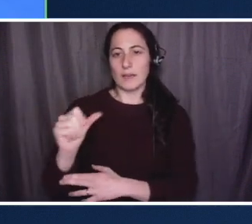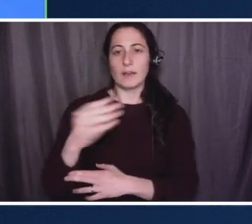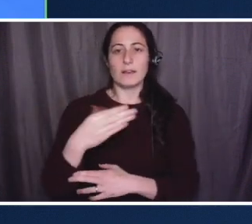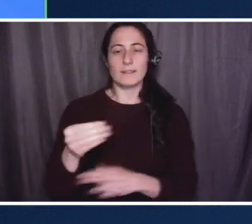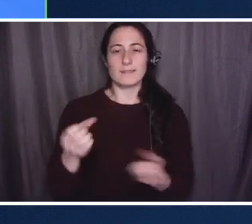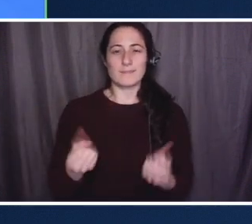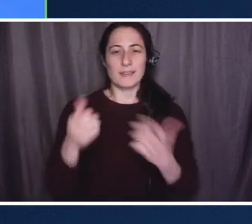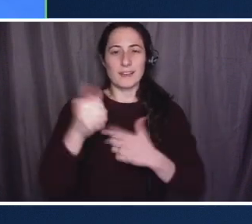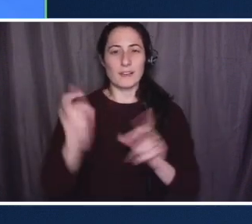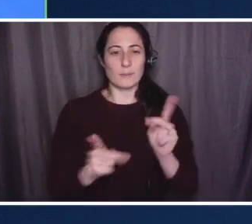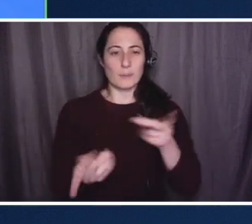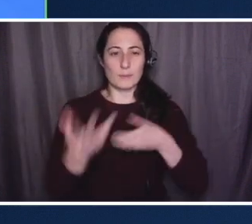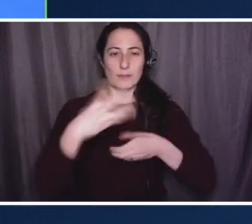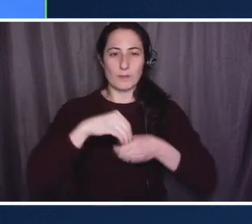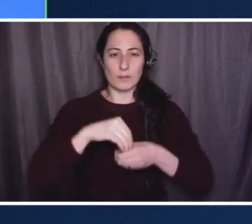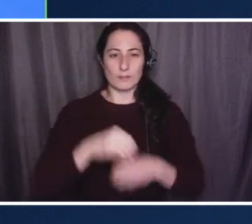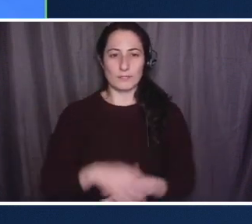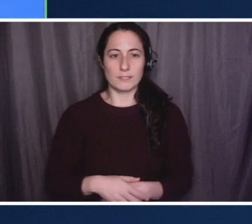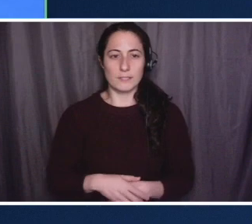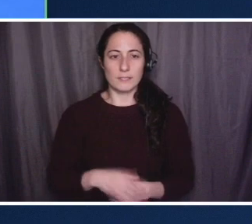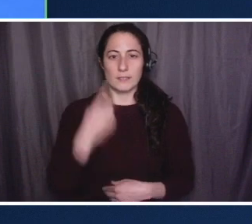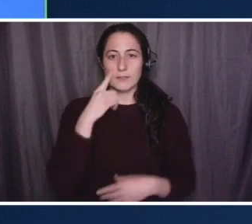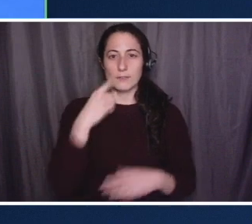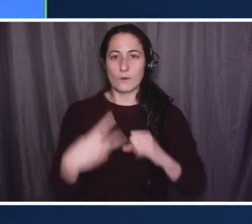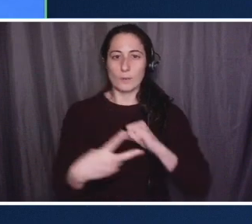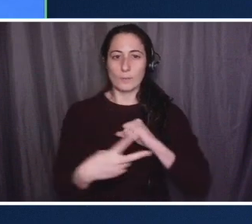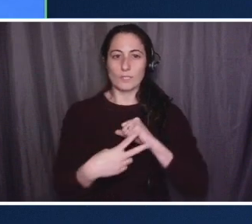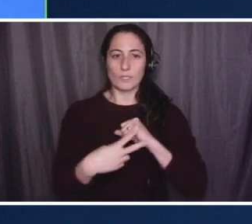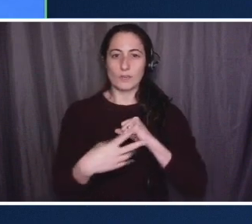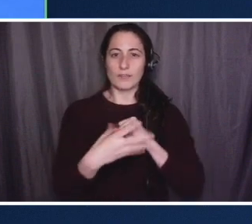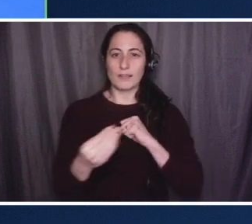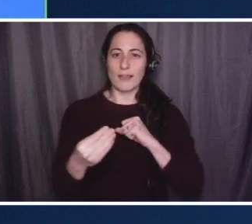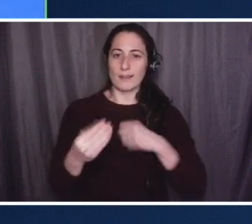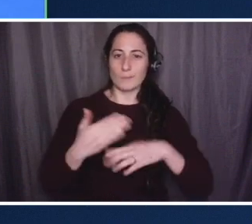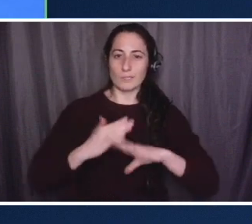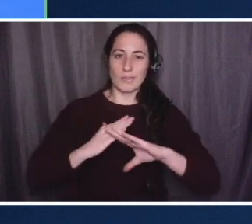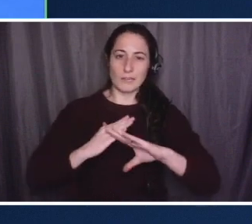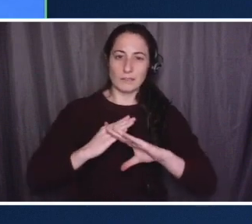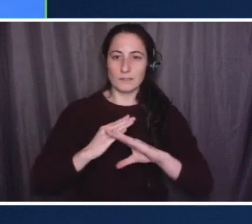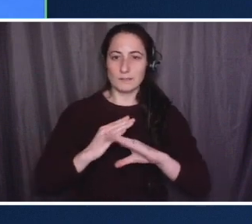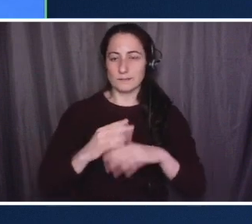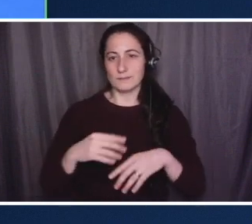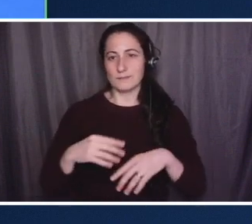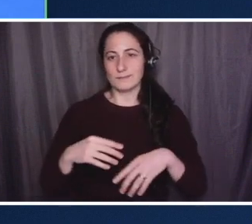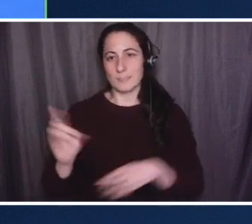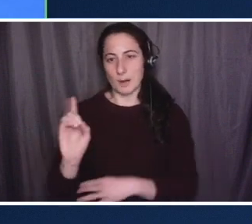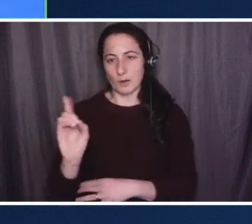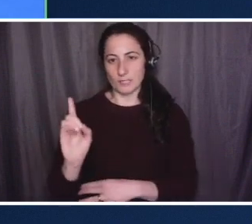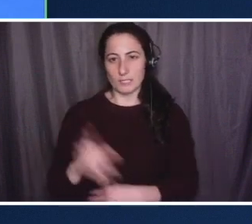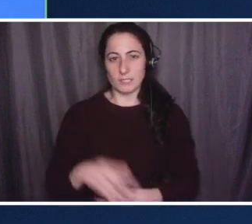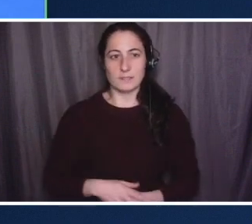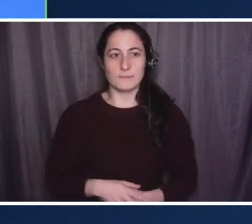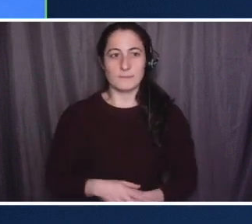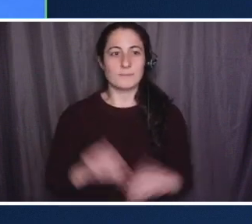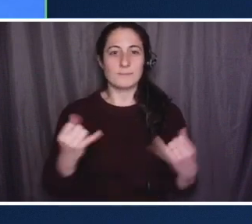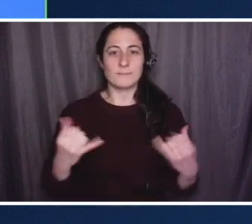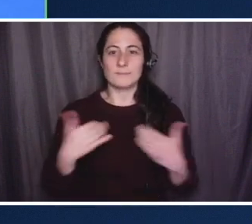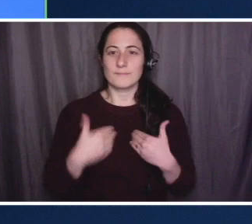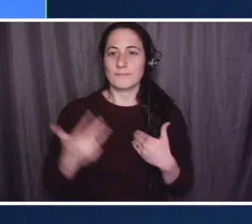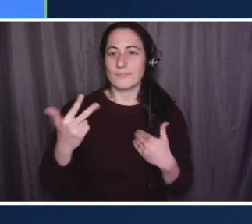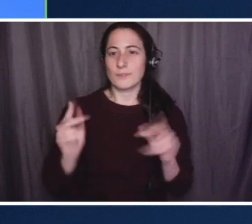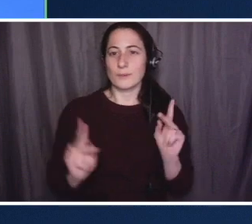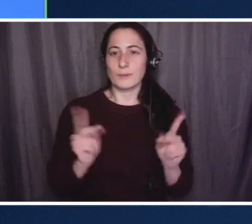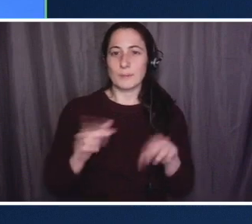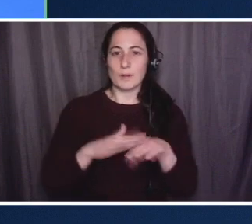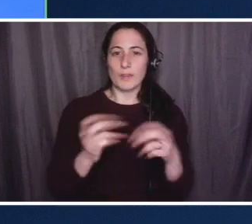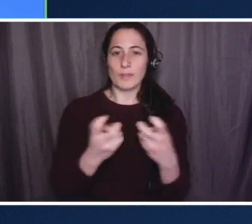instrumental role in preserving and protecting democracy. And we have three such people on the panel. You are